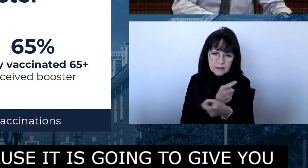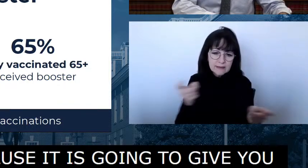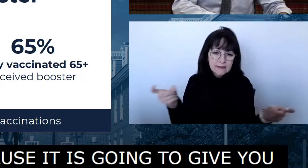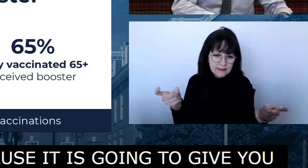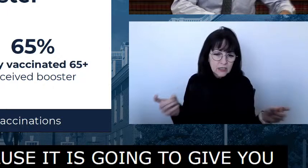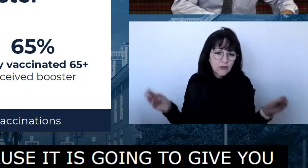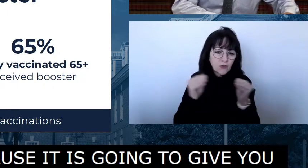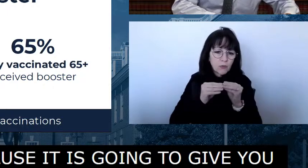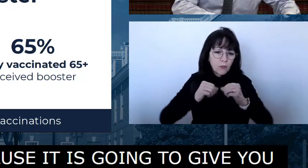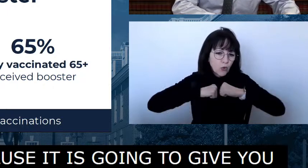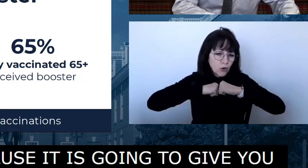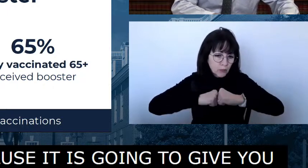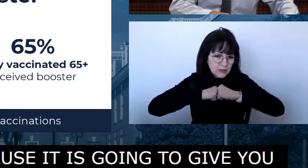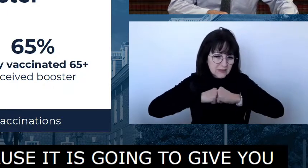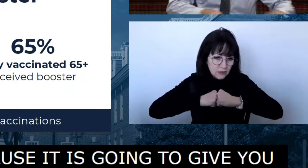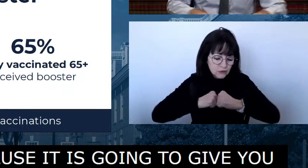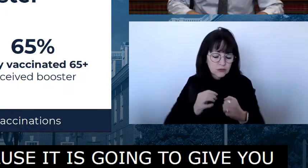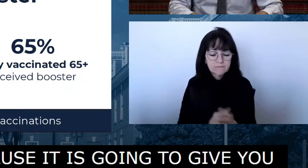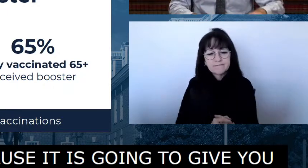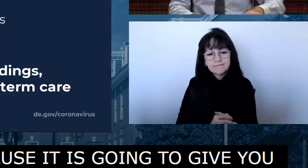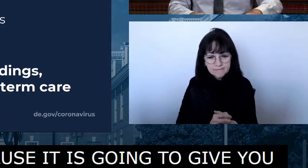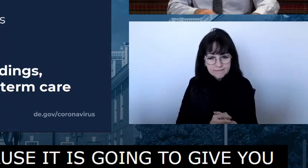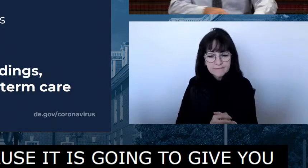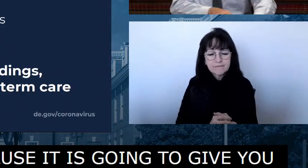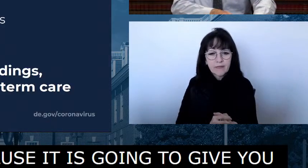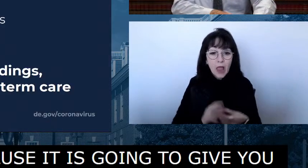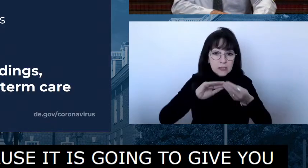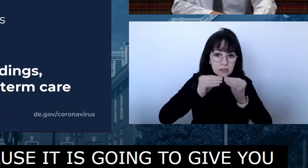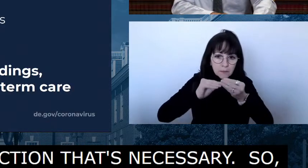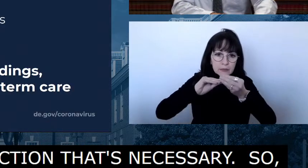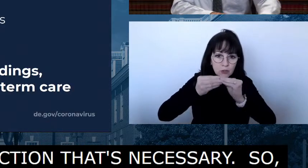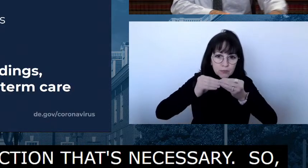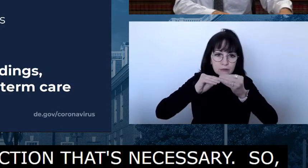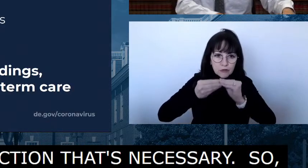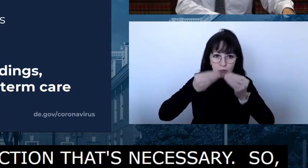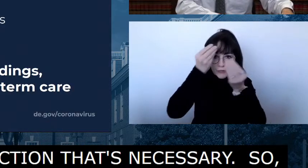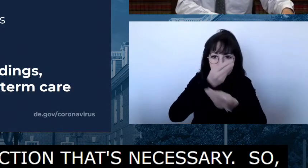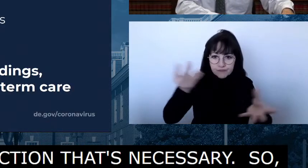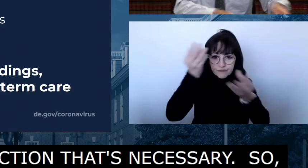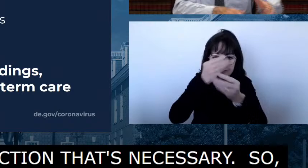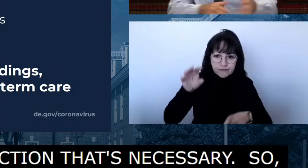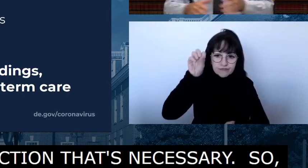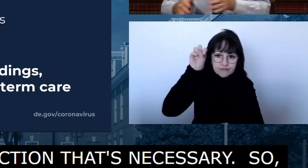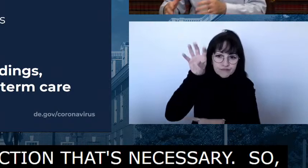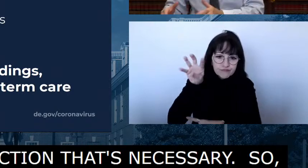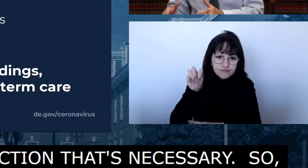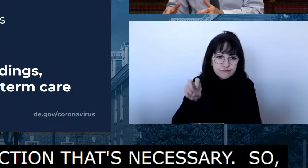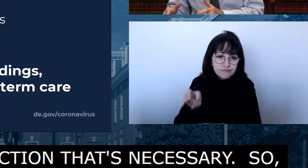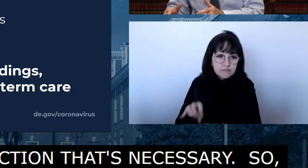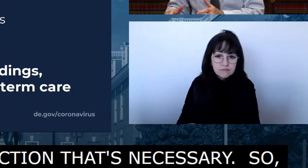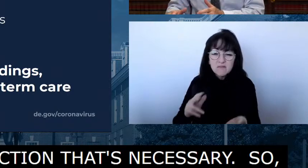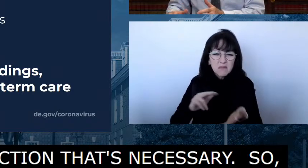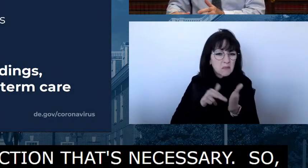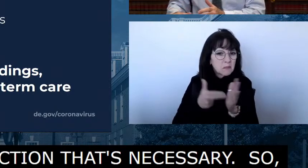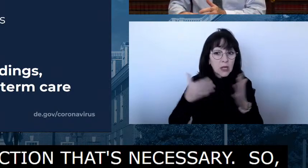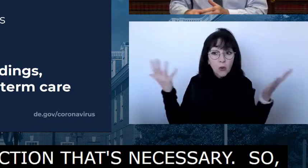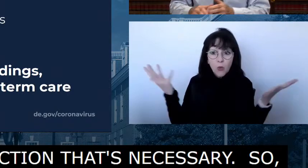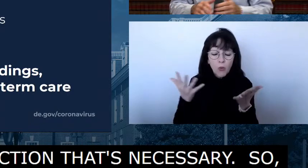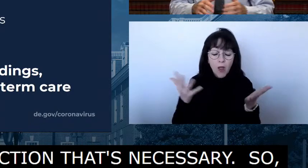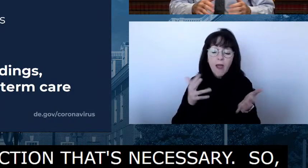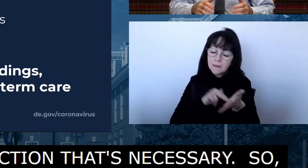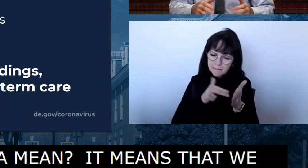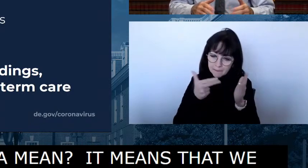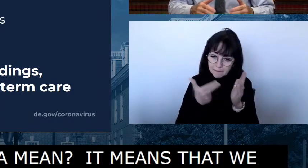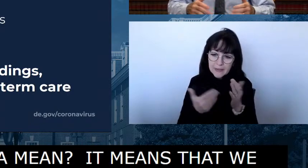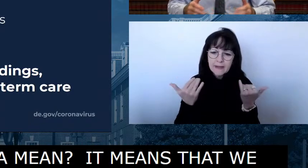necessary. So what does all this data mean? It means that we're moving into a new phase. and